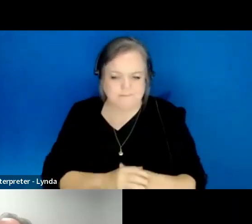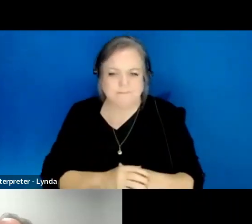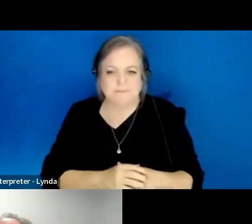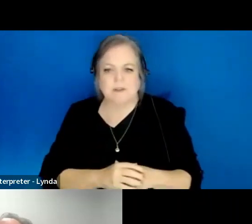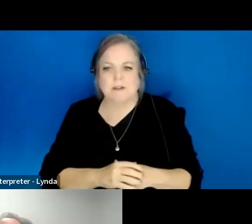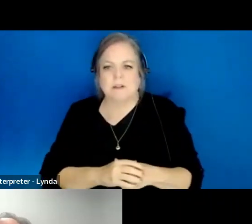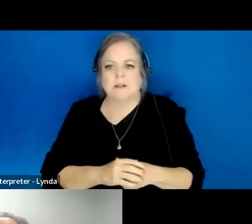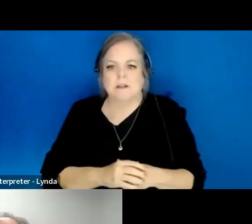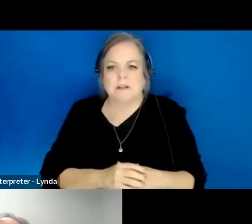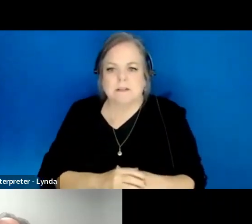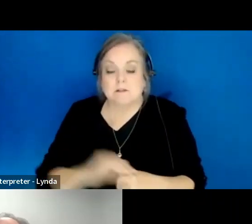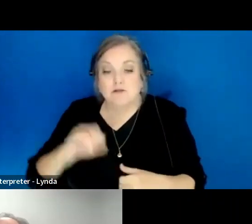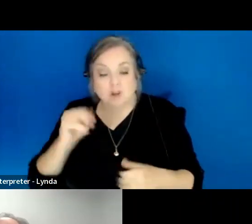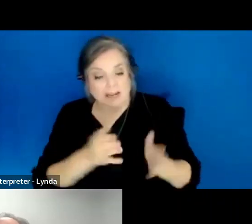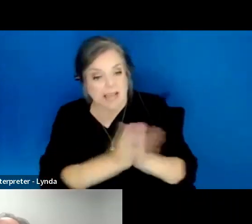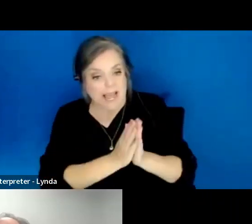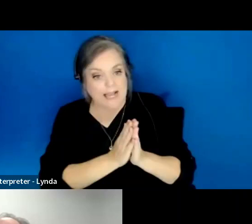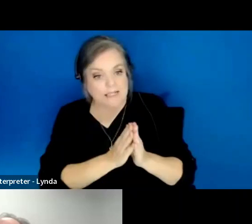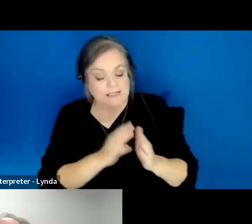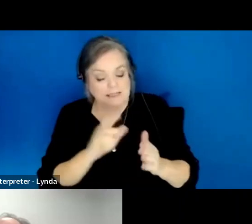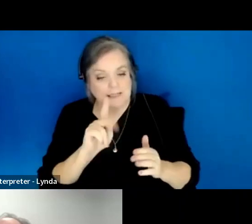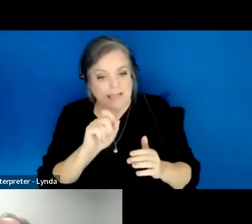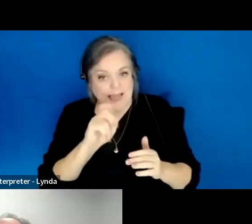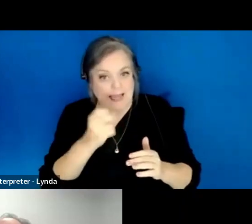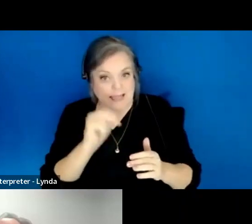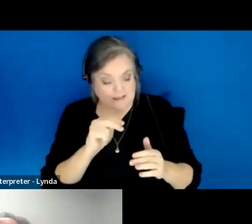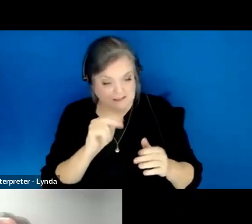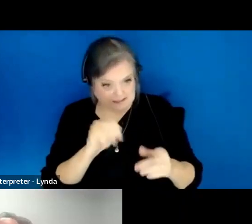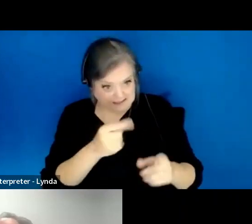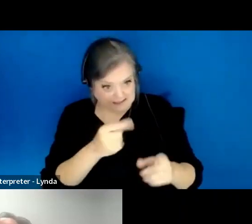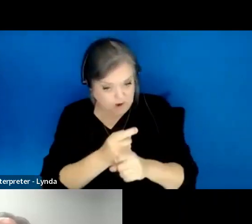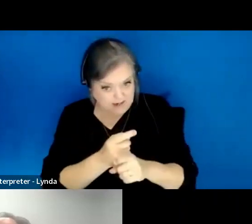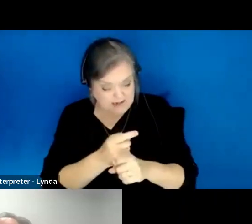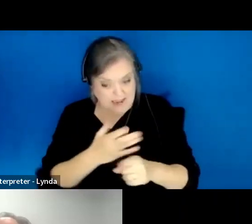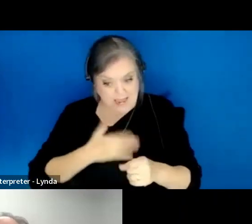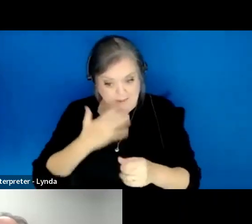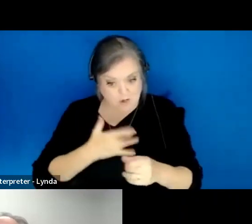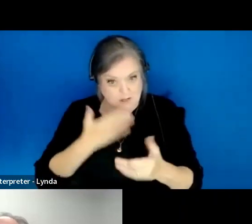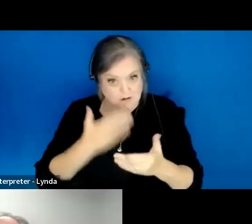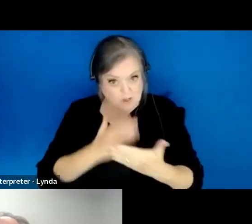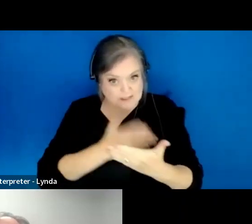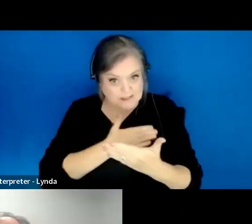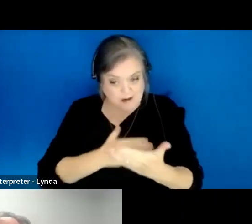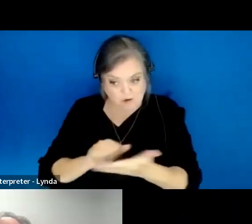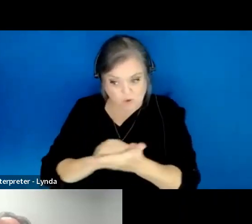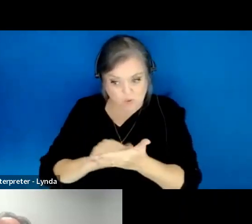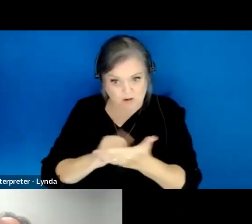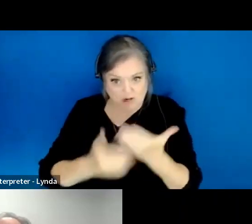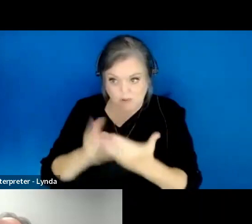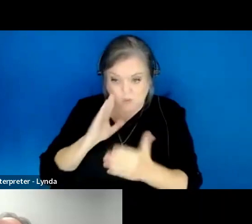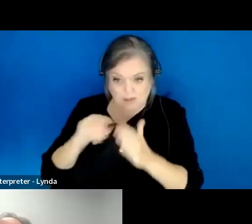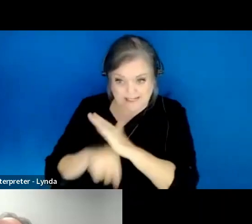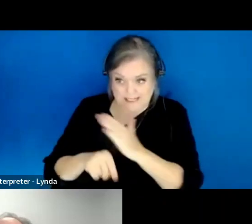Let's ask Caitlin real quickly. Is that accurate? Is happy birthday a good song to sing if you wash your hands? Is that going to kill the germies? I think